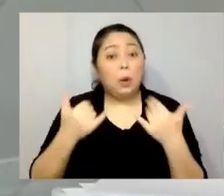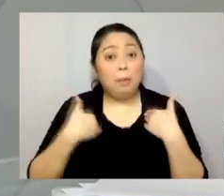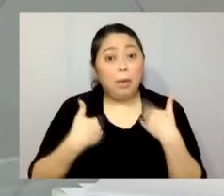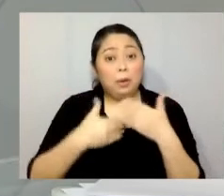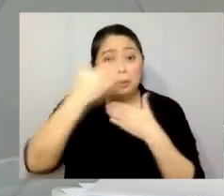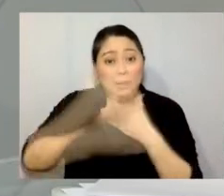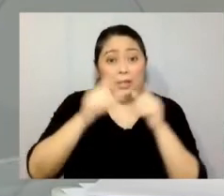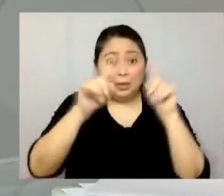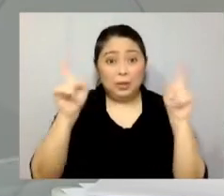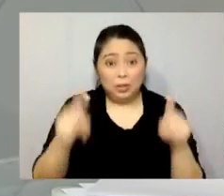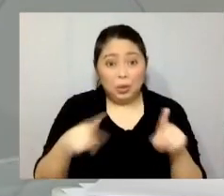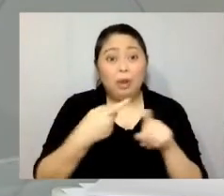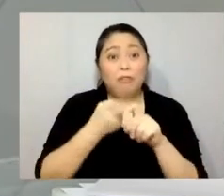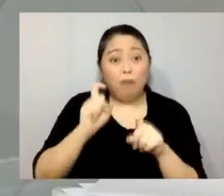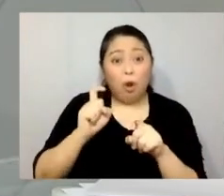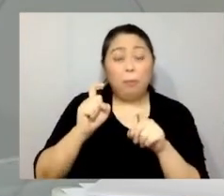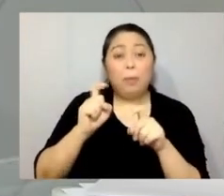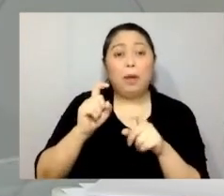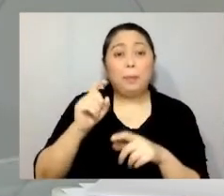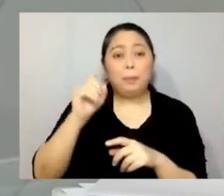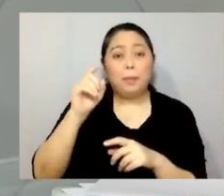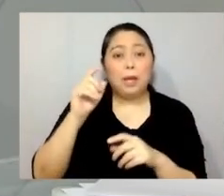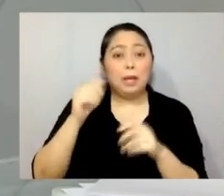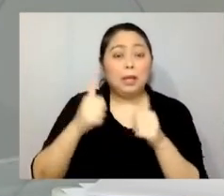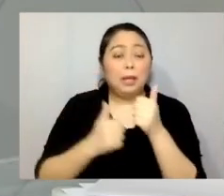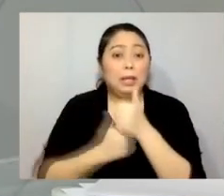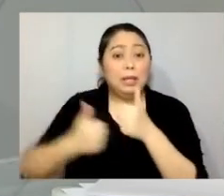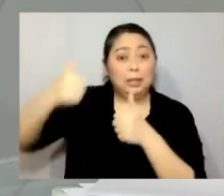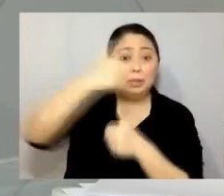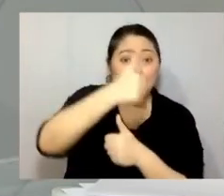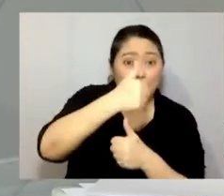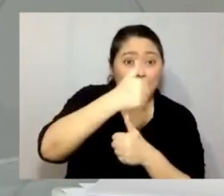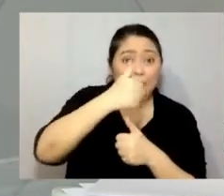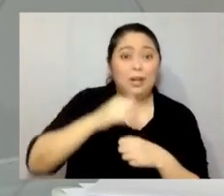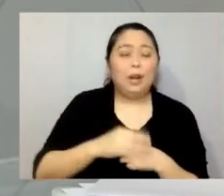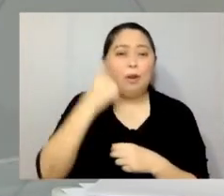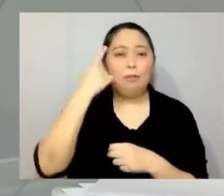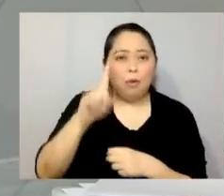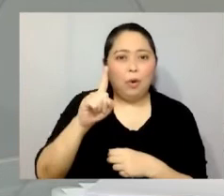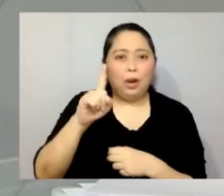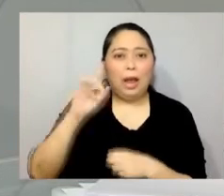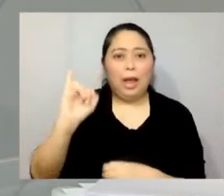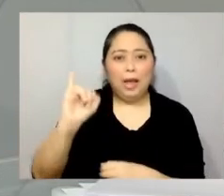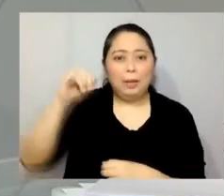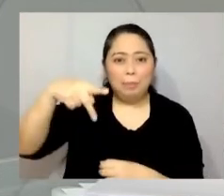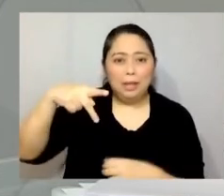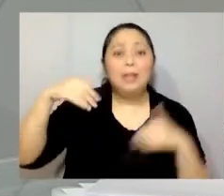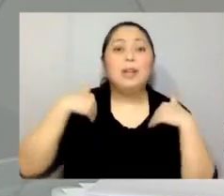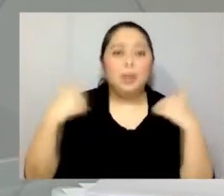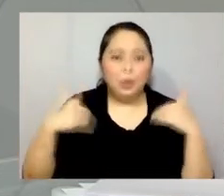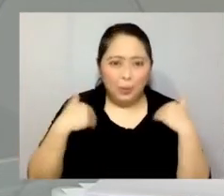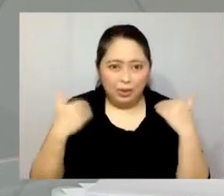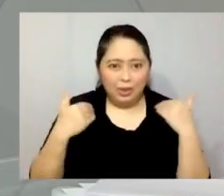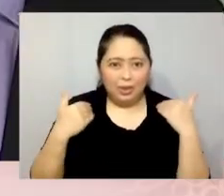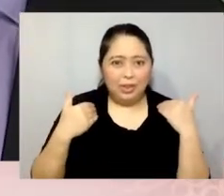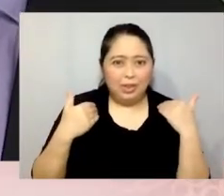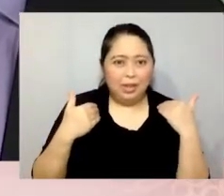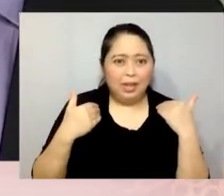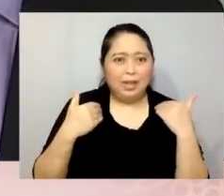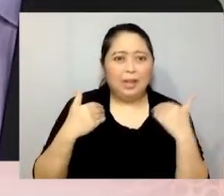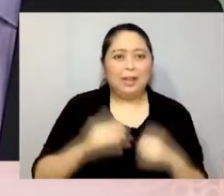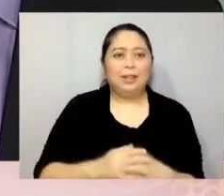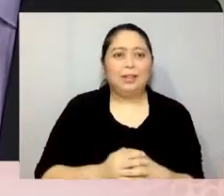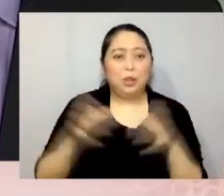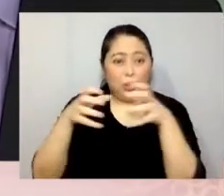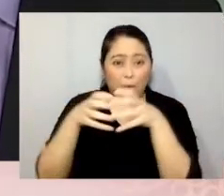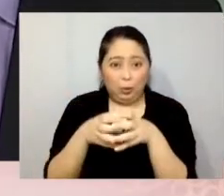Secretary of the United Indigenous Peoples Youth Organization and Technical Staff of the Provincial IMPR, or Indigenous